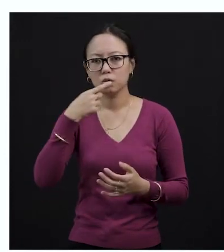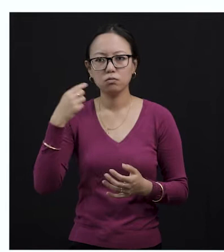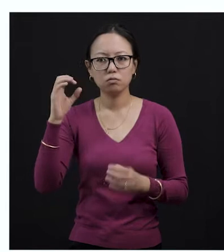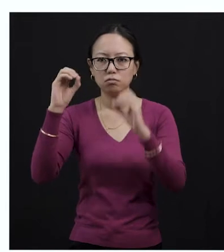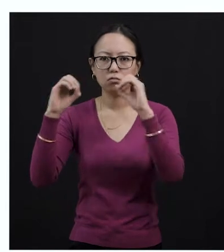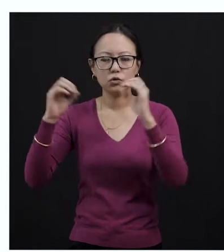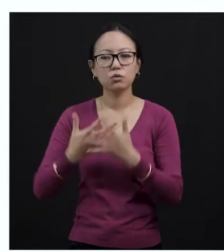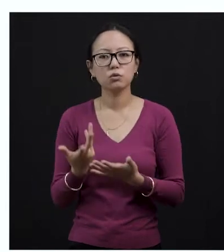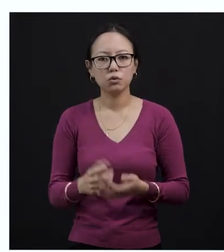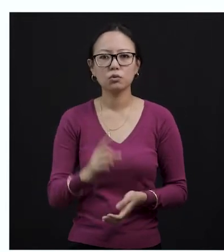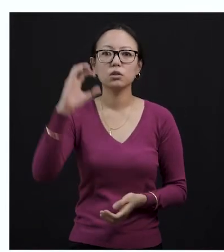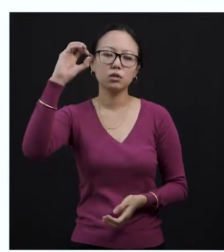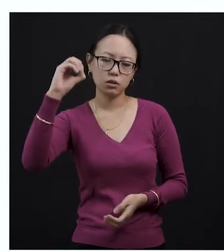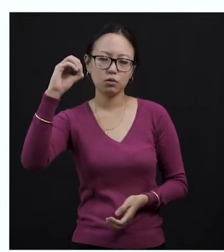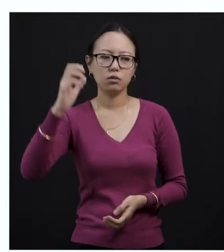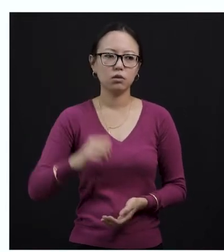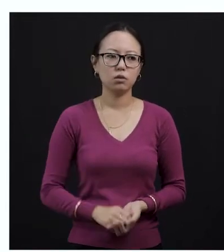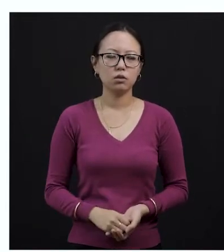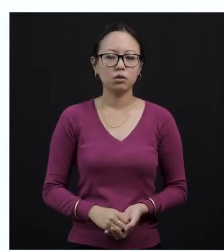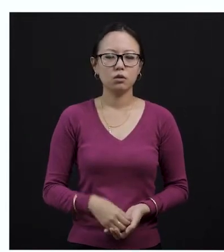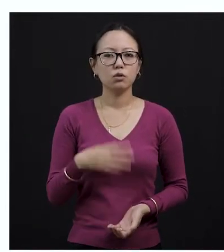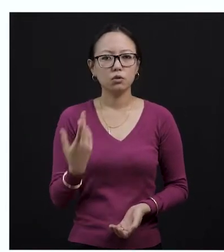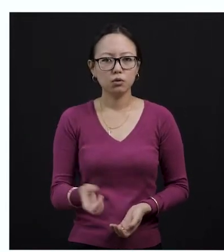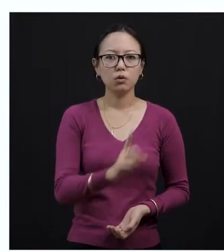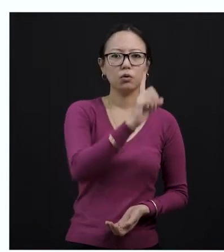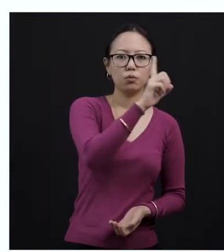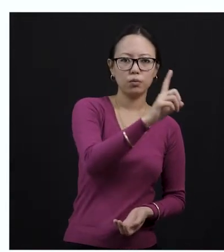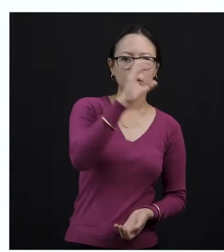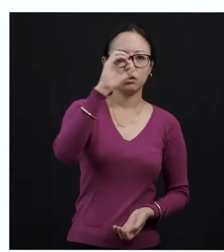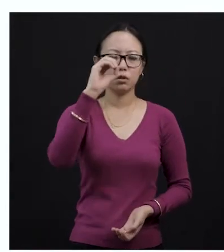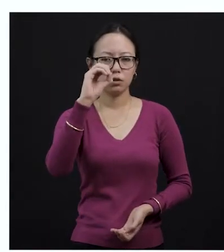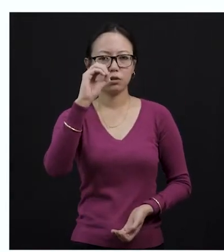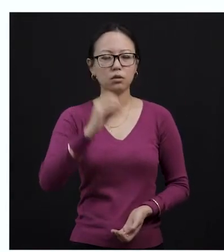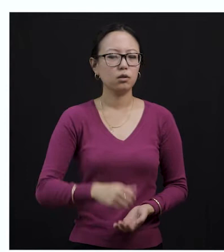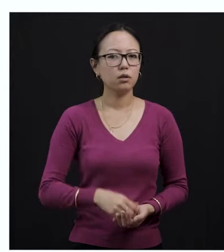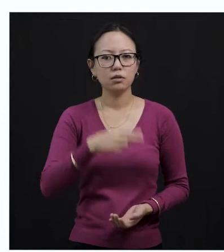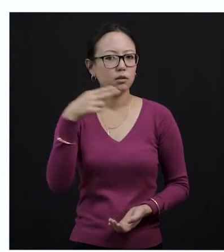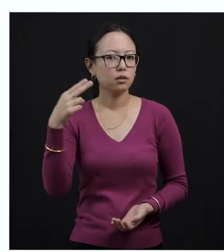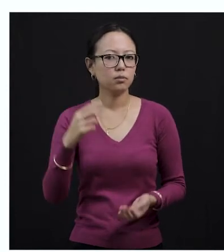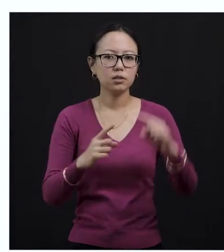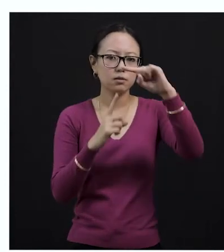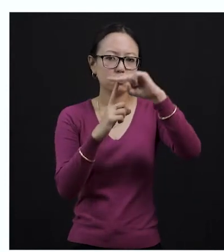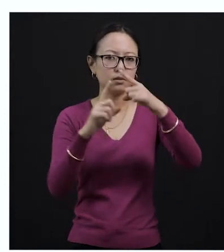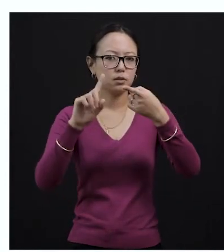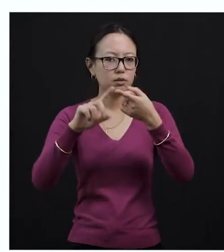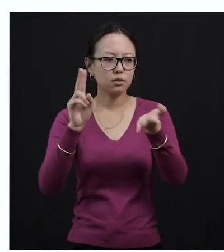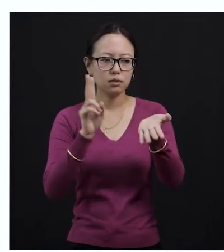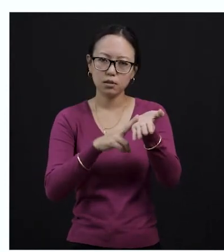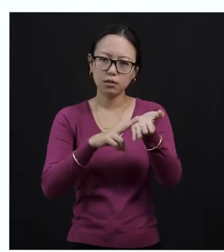0 ones, all right? So when you combine 1 and 0, it forms 10, all right,